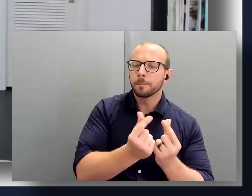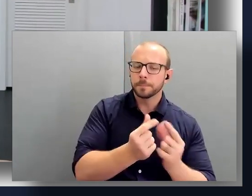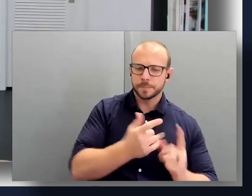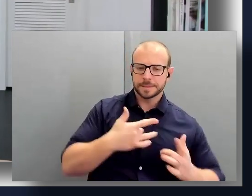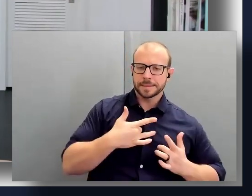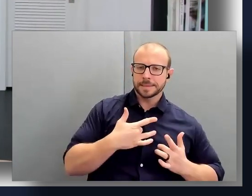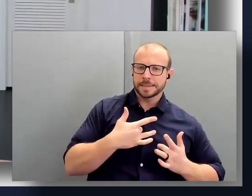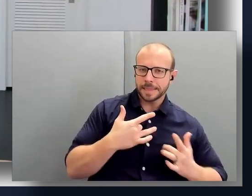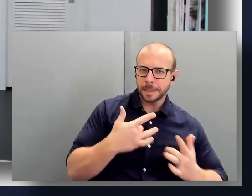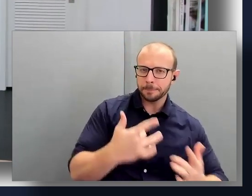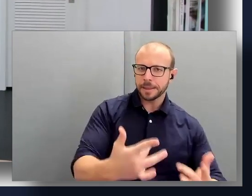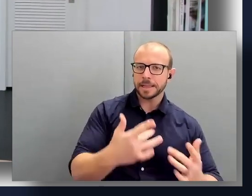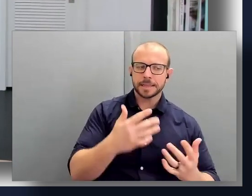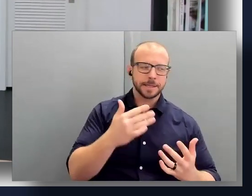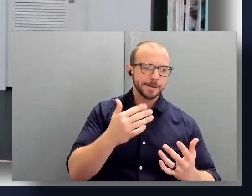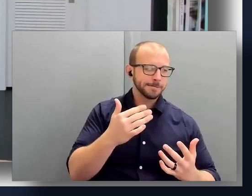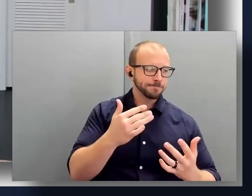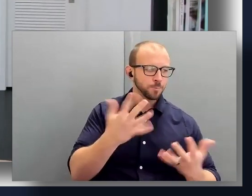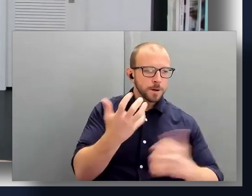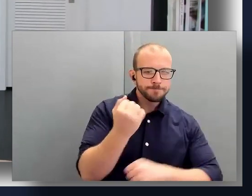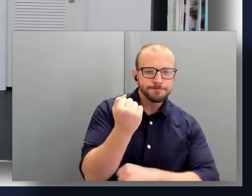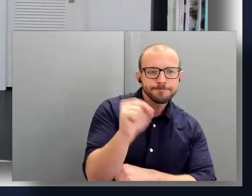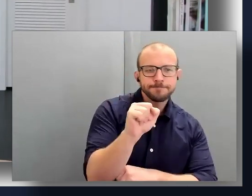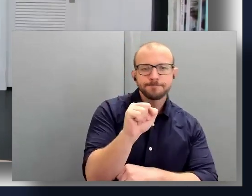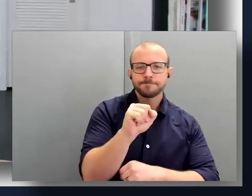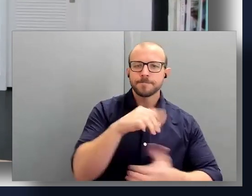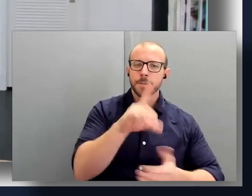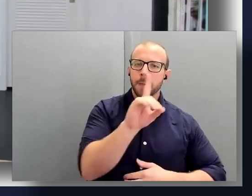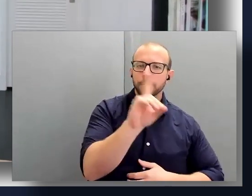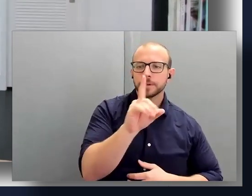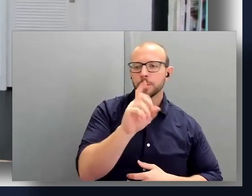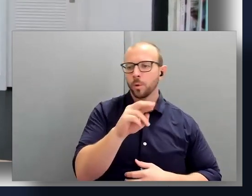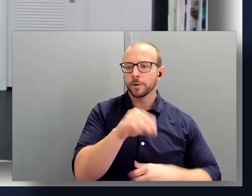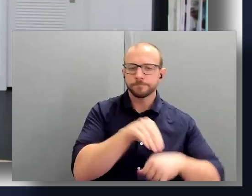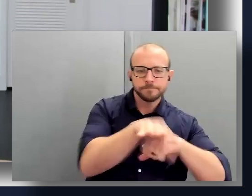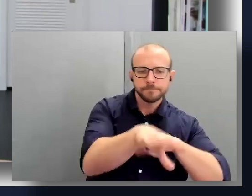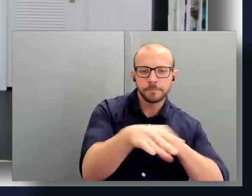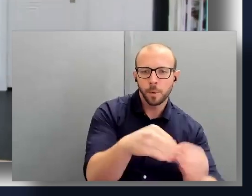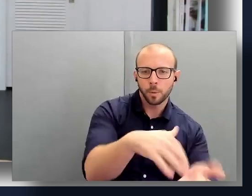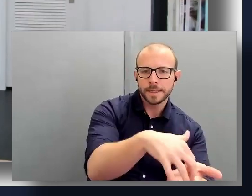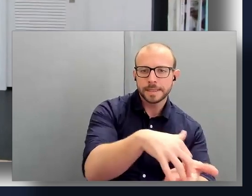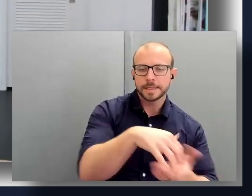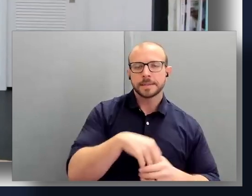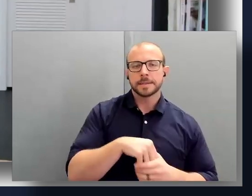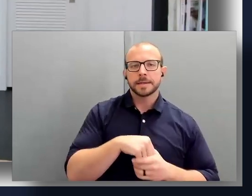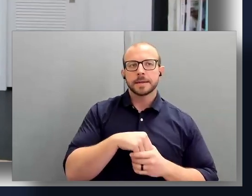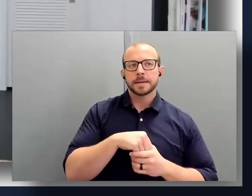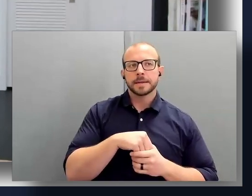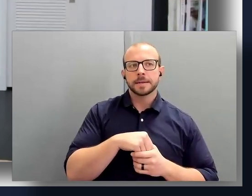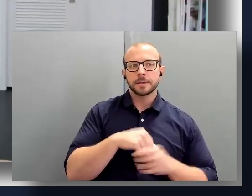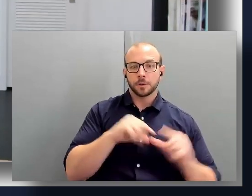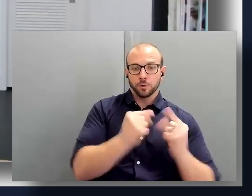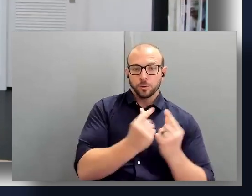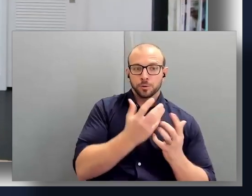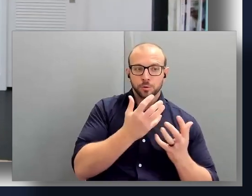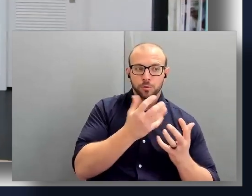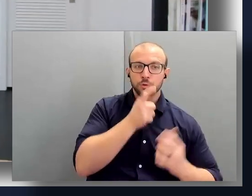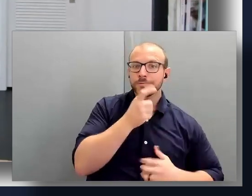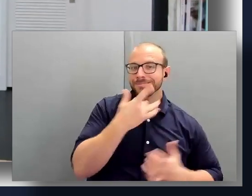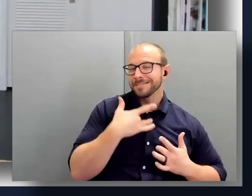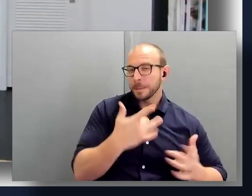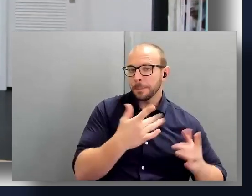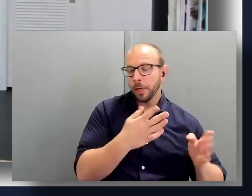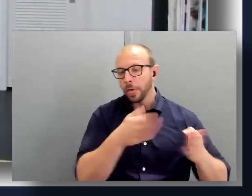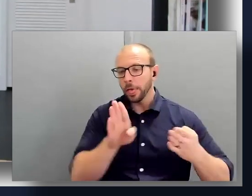tend to try to undercut democracy, to weaken it, and the groups that tend to turn to